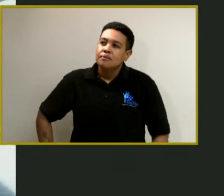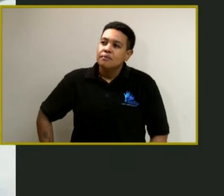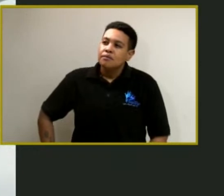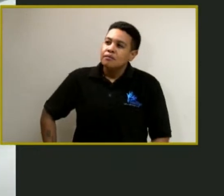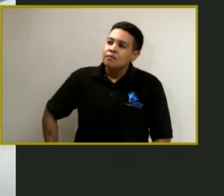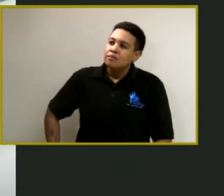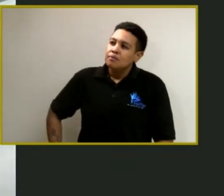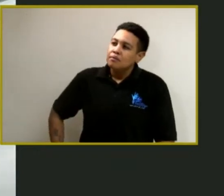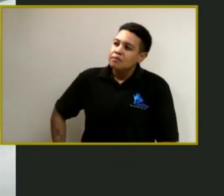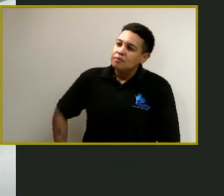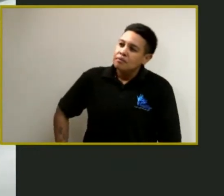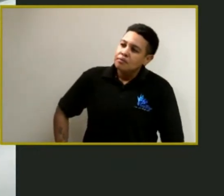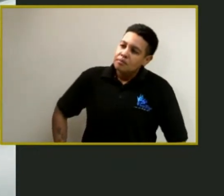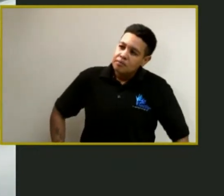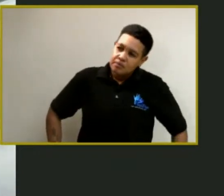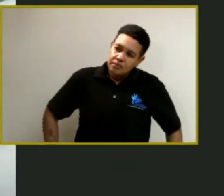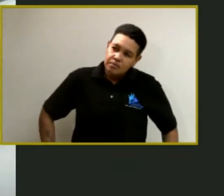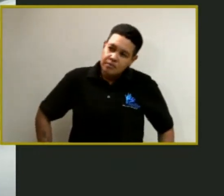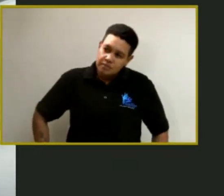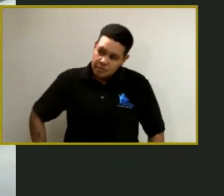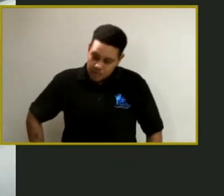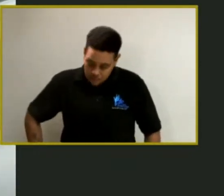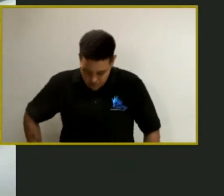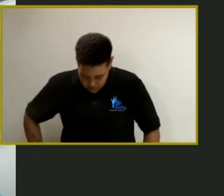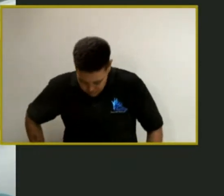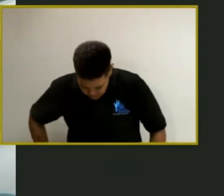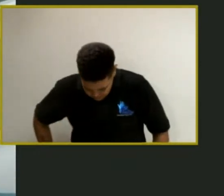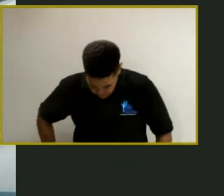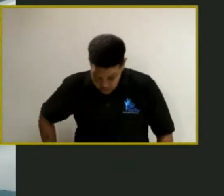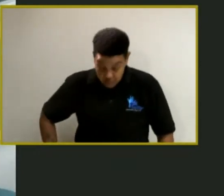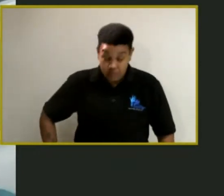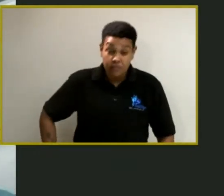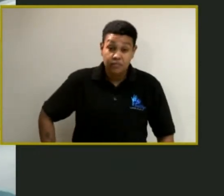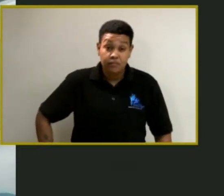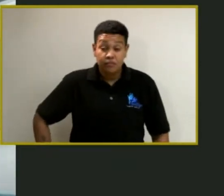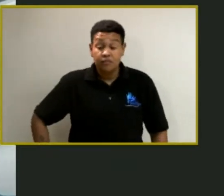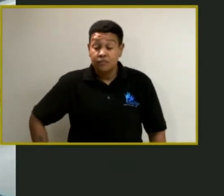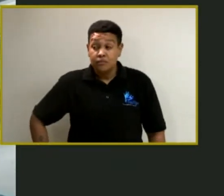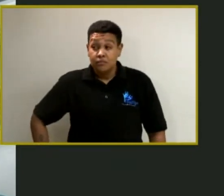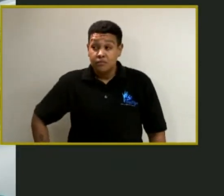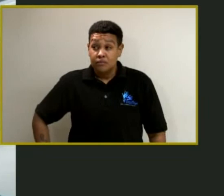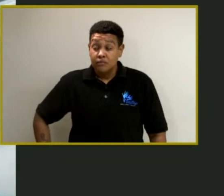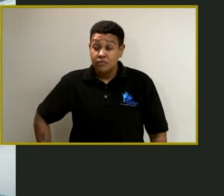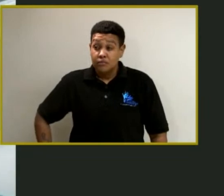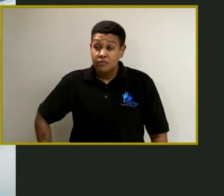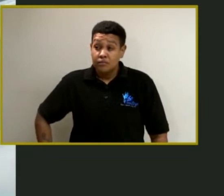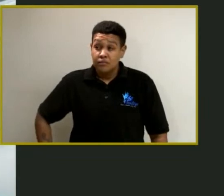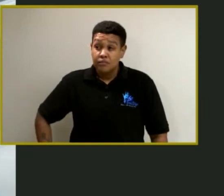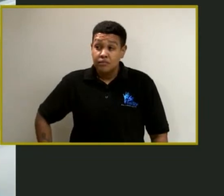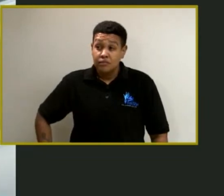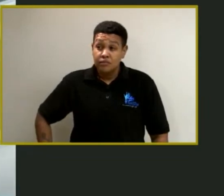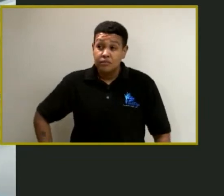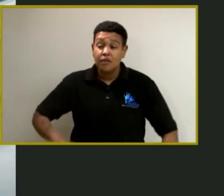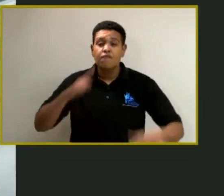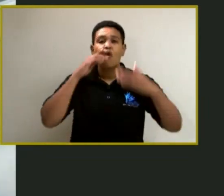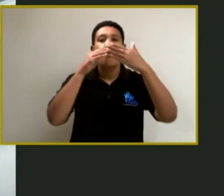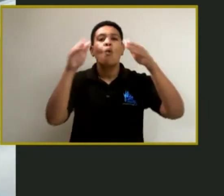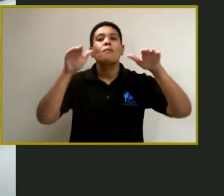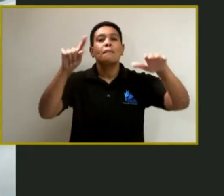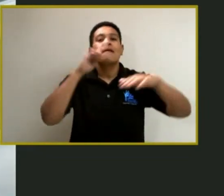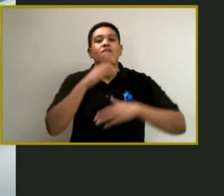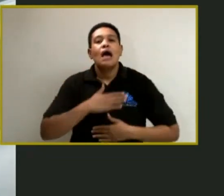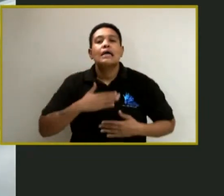in regards to the reopening of the entertainment sector, what the numbers in terms of vaccination and